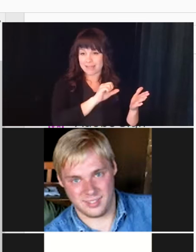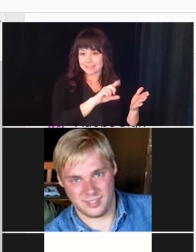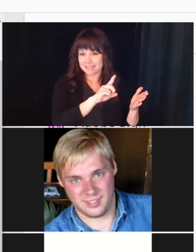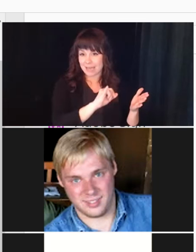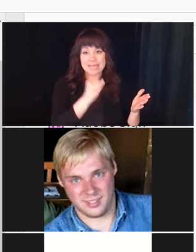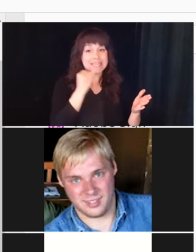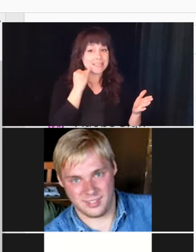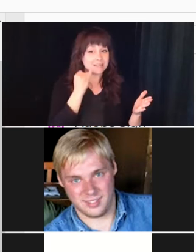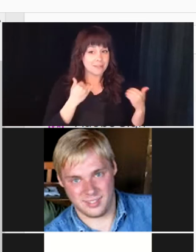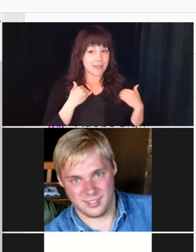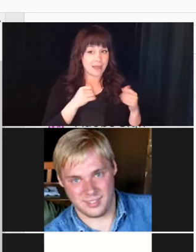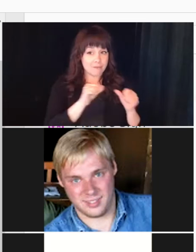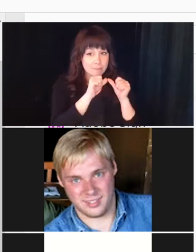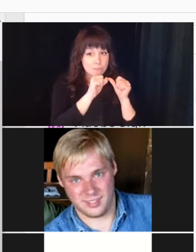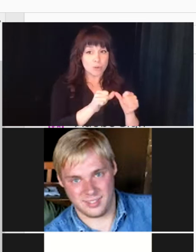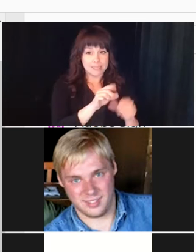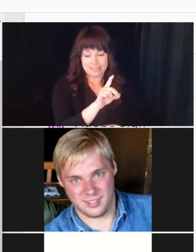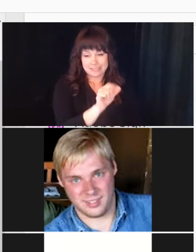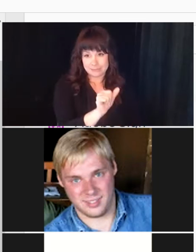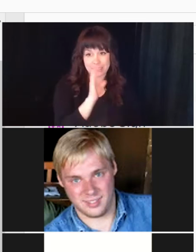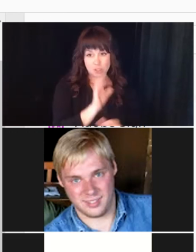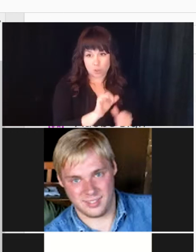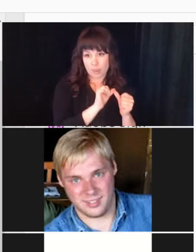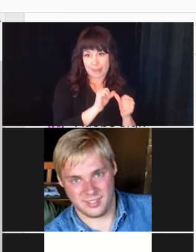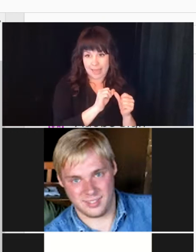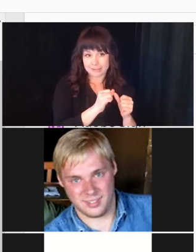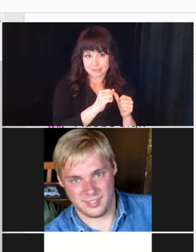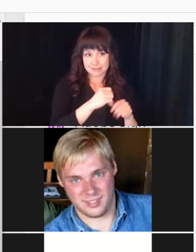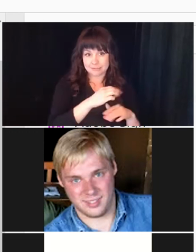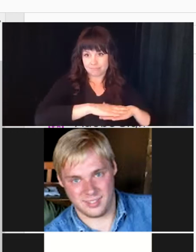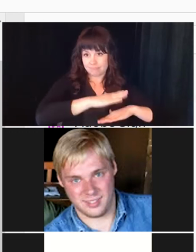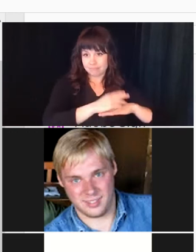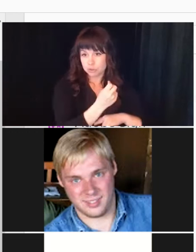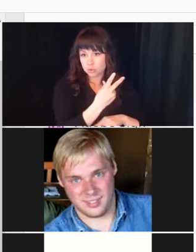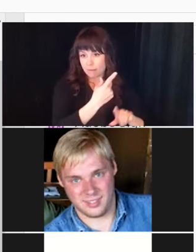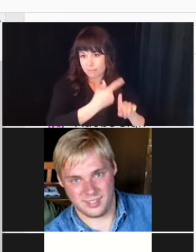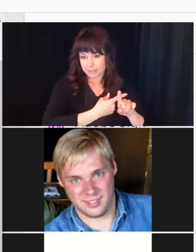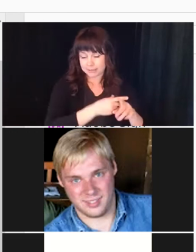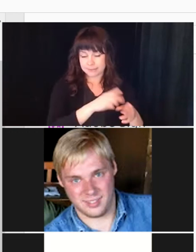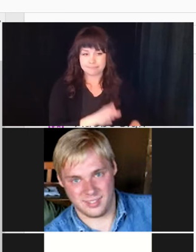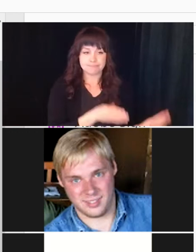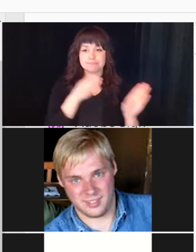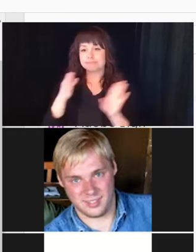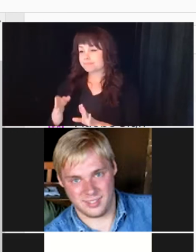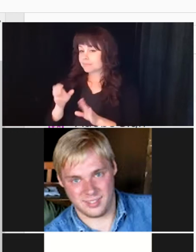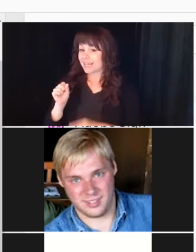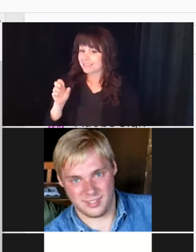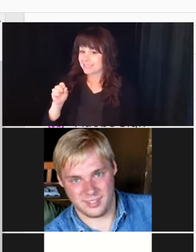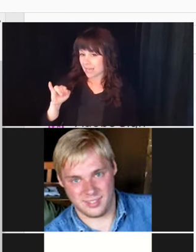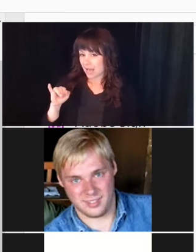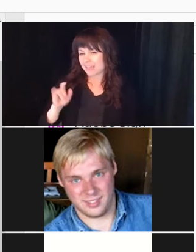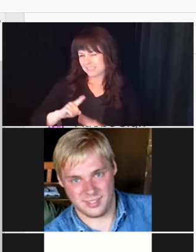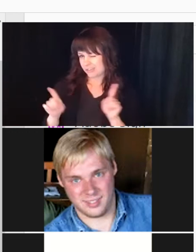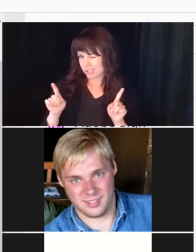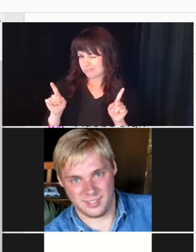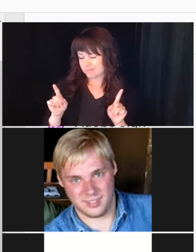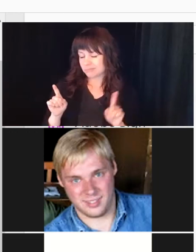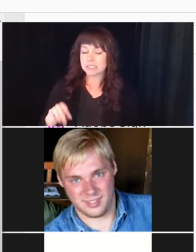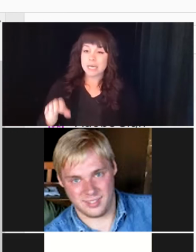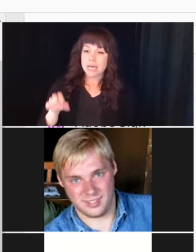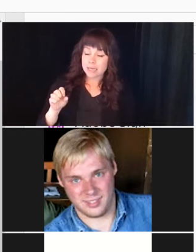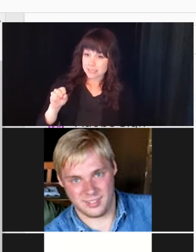permanent disability that's going to last at least 12 months. For SSI, it's a little bit different. For SSI, there's